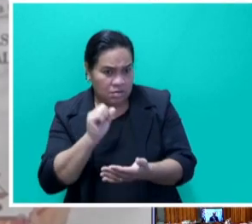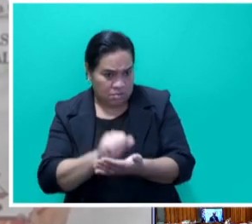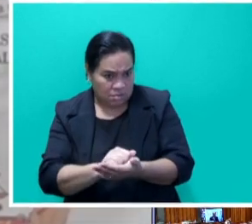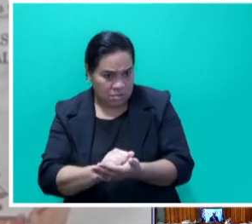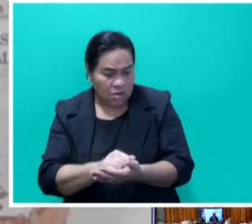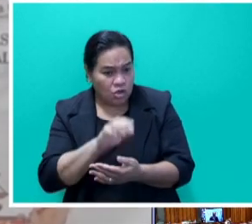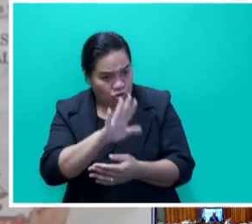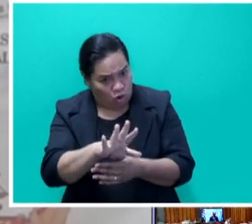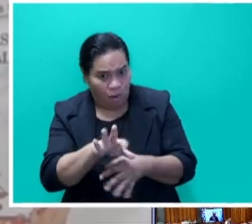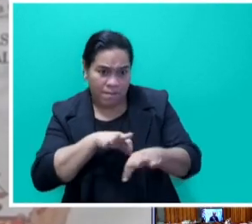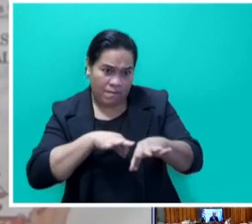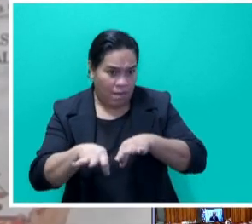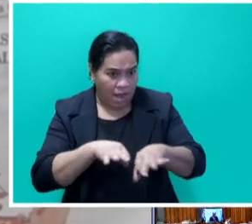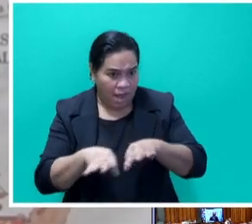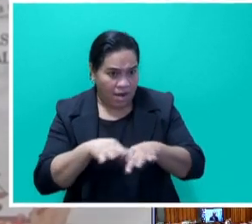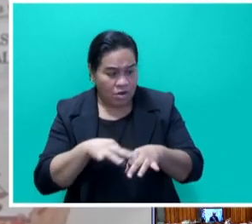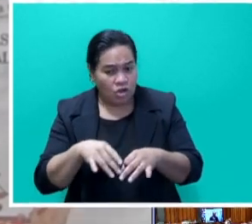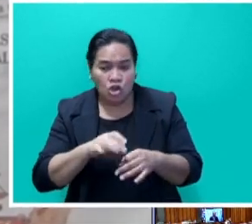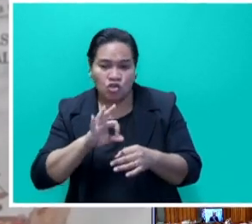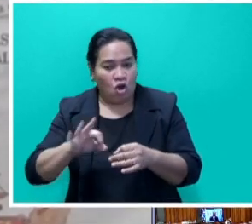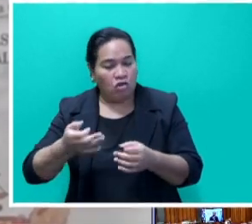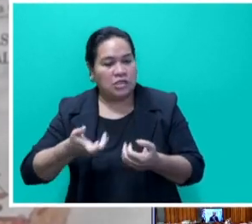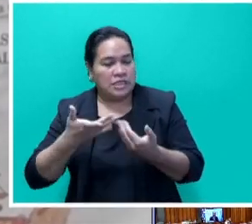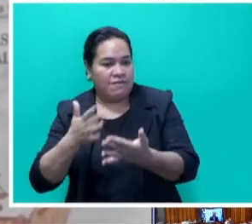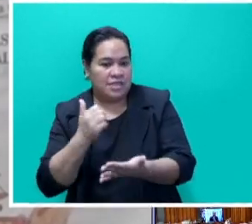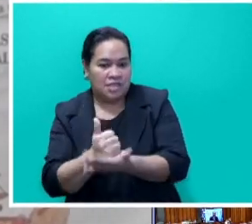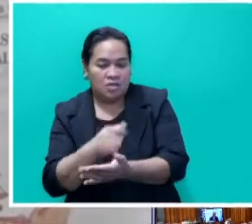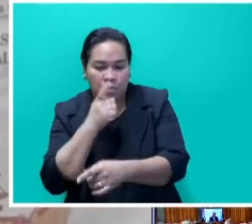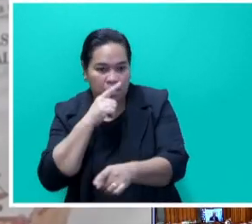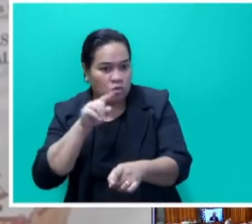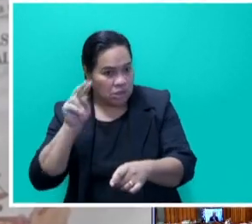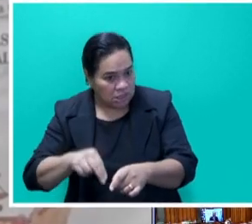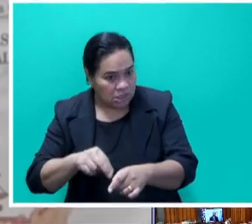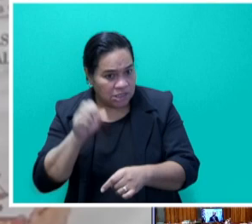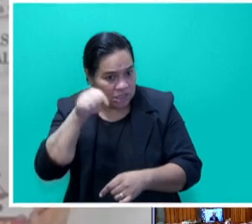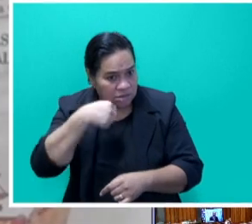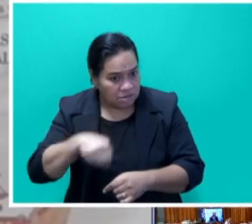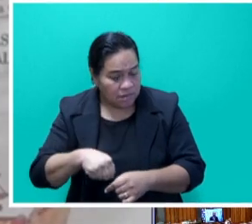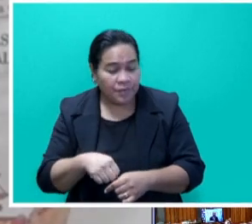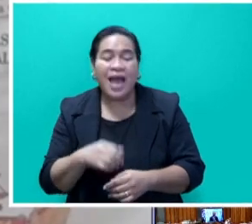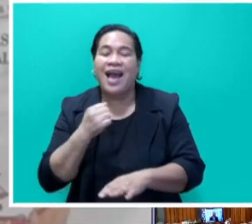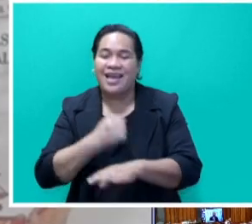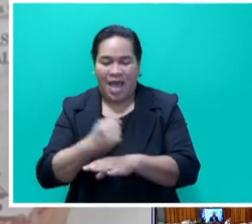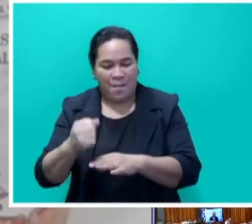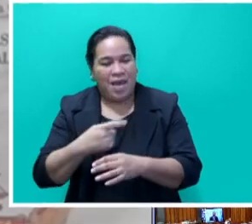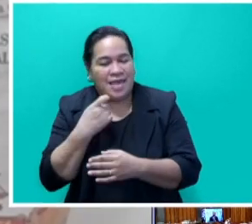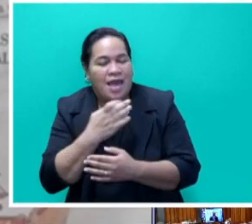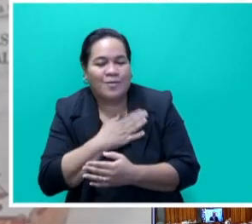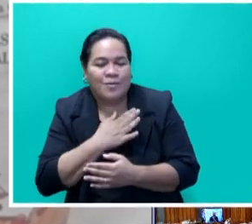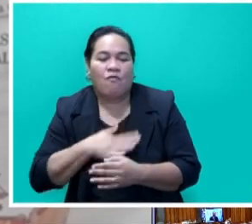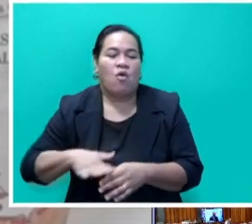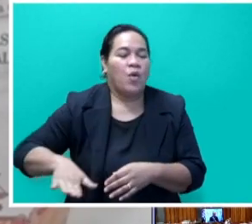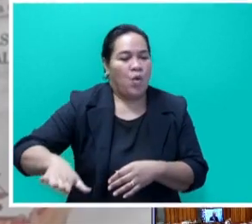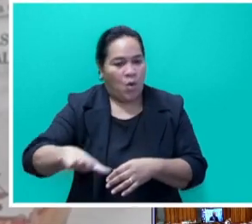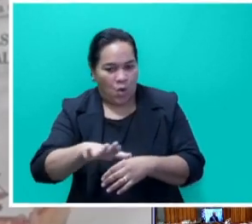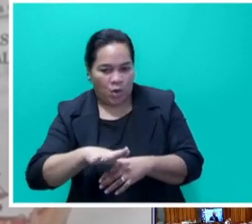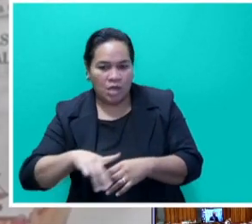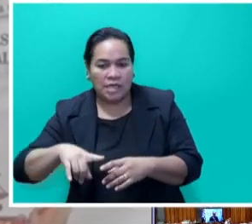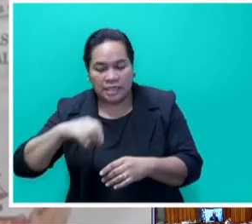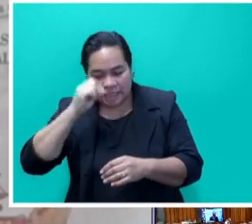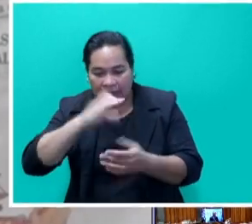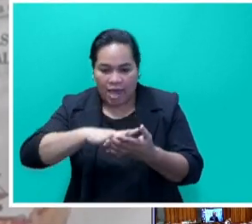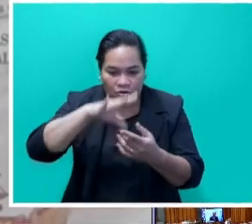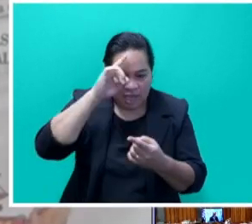your grand plan to deny assistance to those who need it? Government cares for all in Fiji, seen in education,